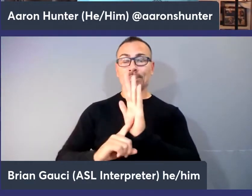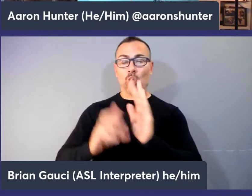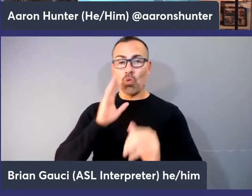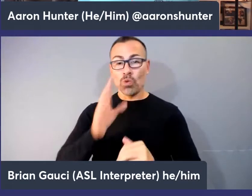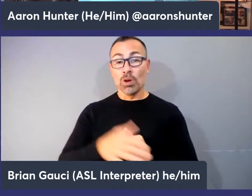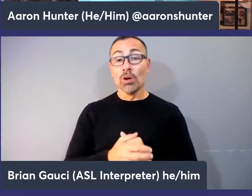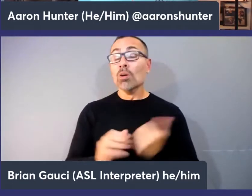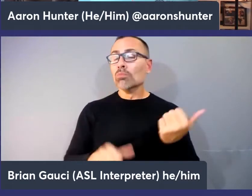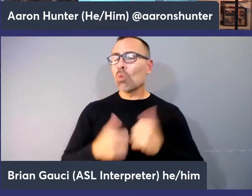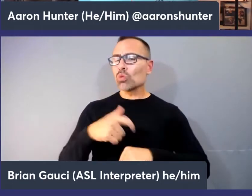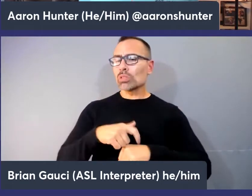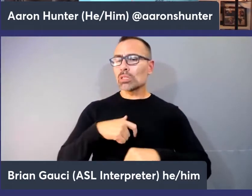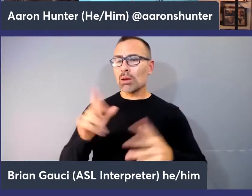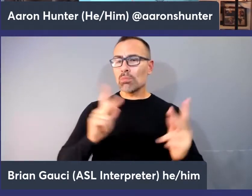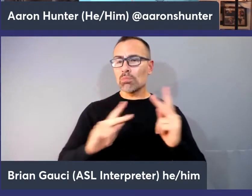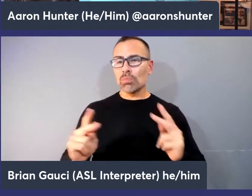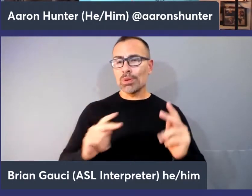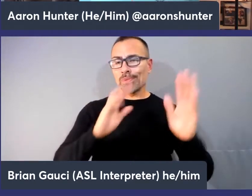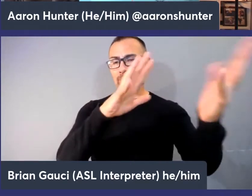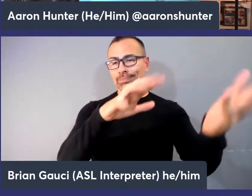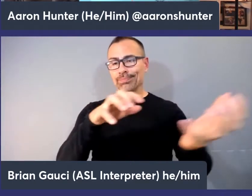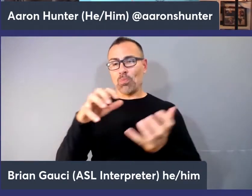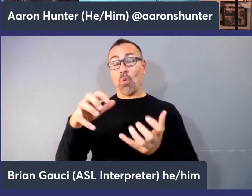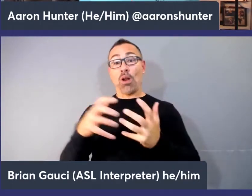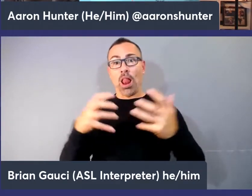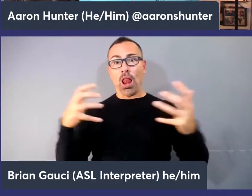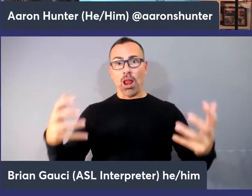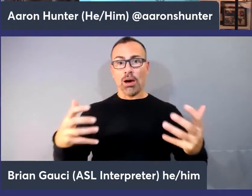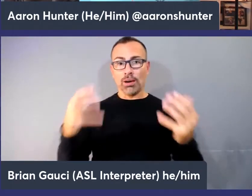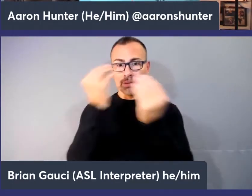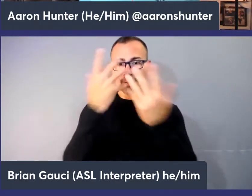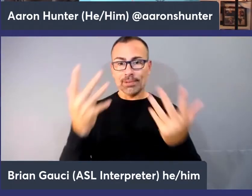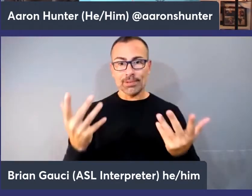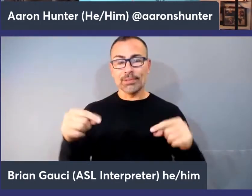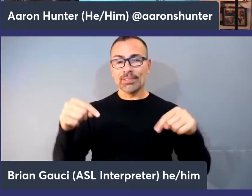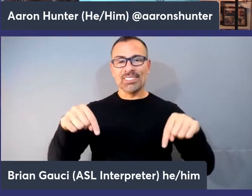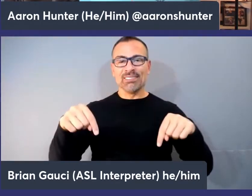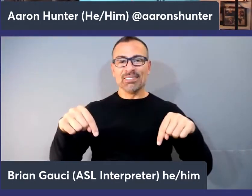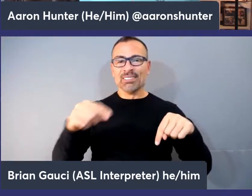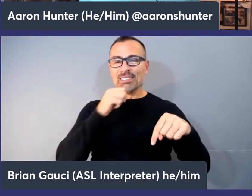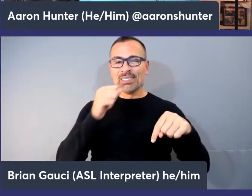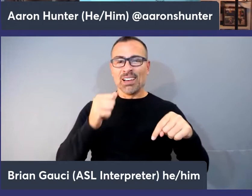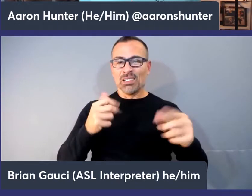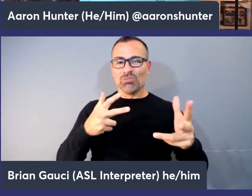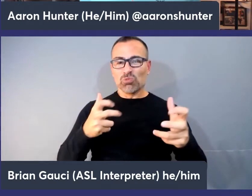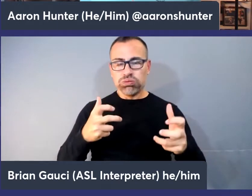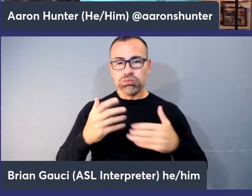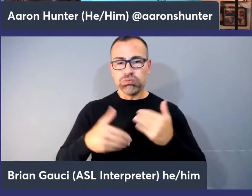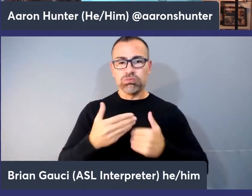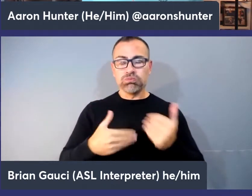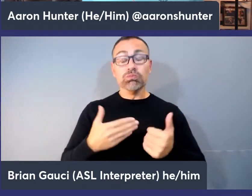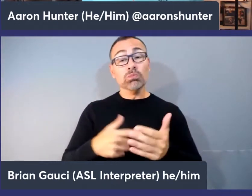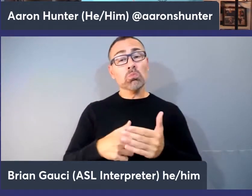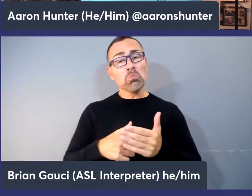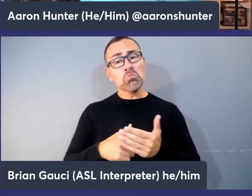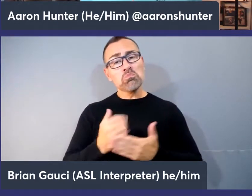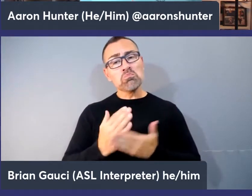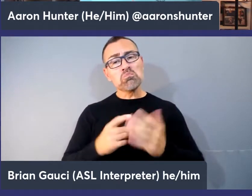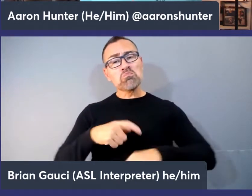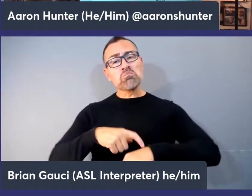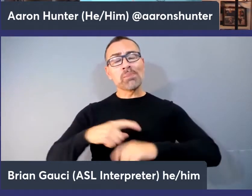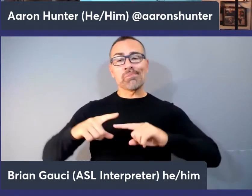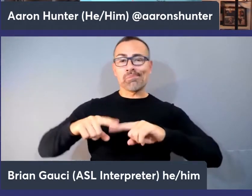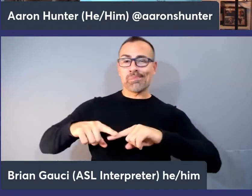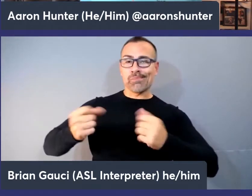are importing large amounts of data, you wouldn't like, this is not a very quick process. It takes a little while based on how much data you're